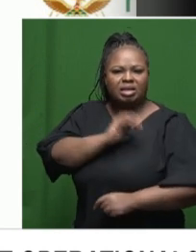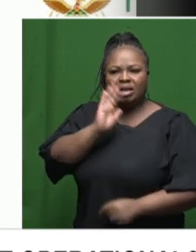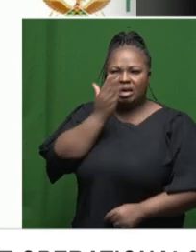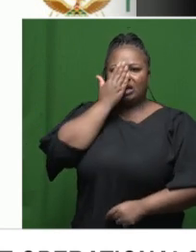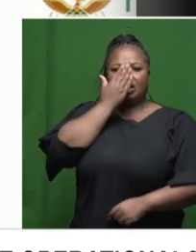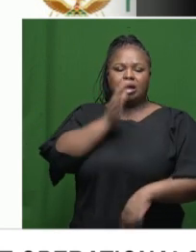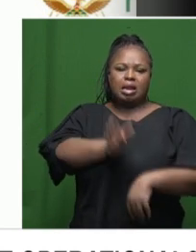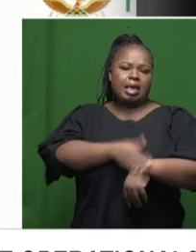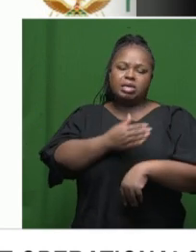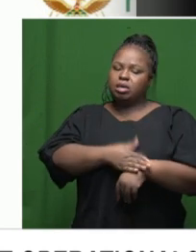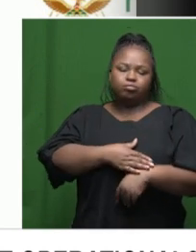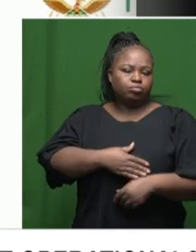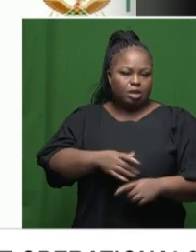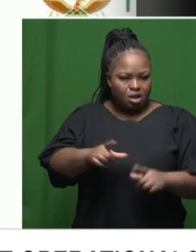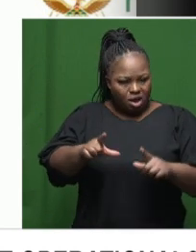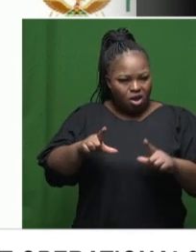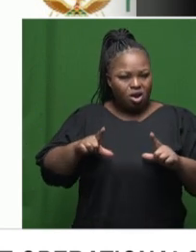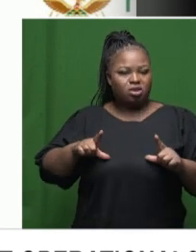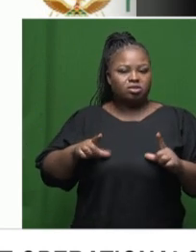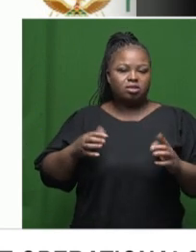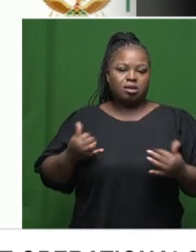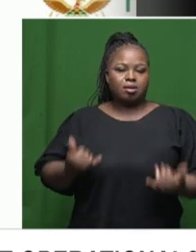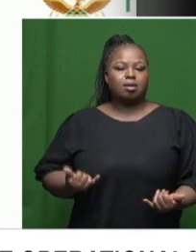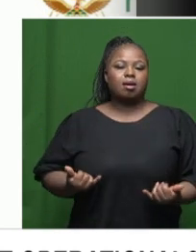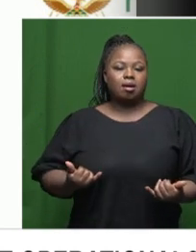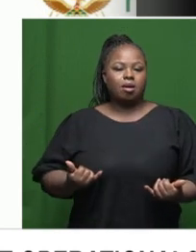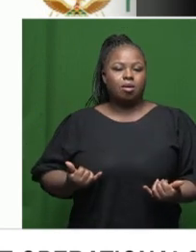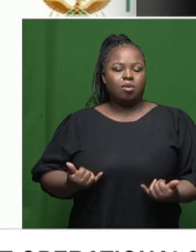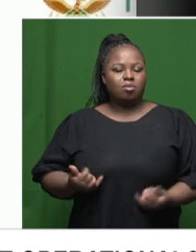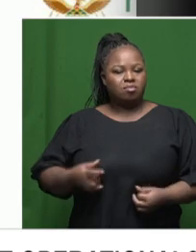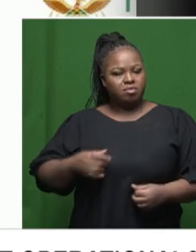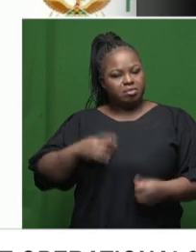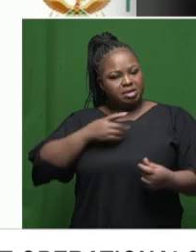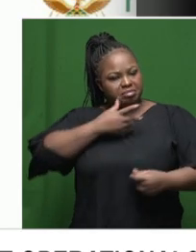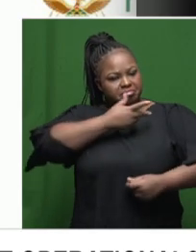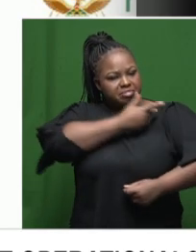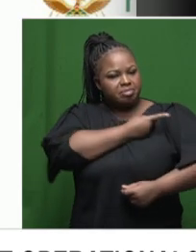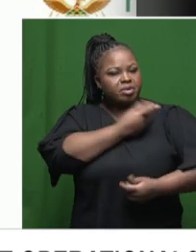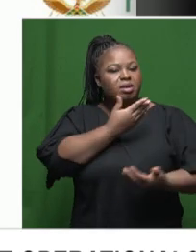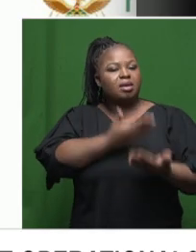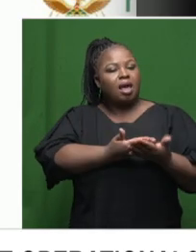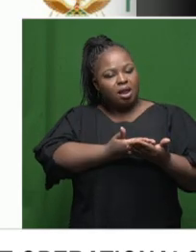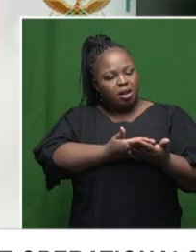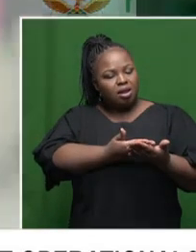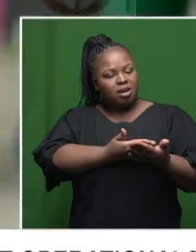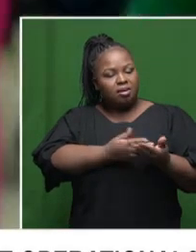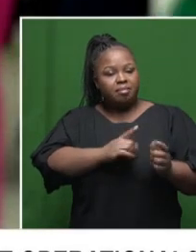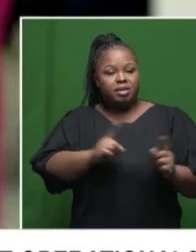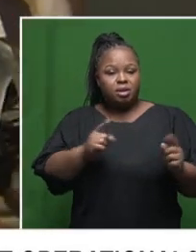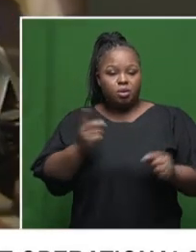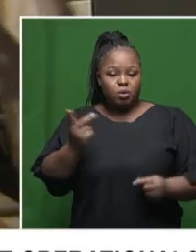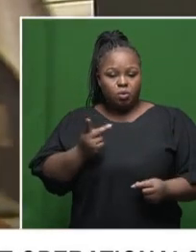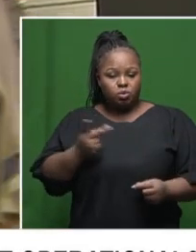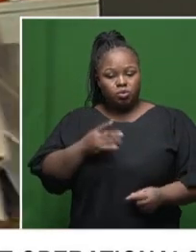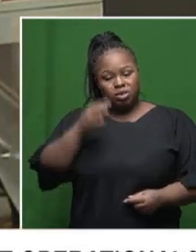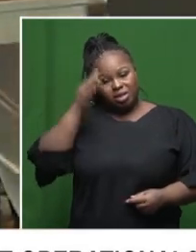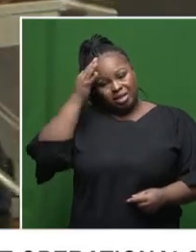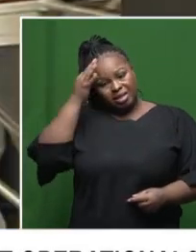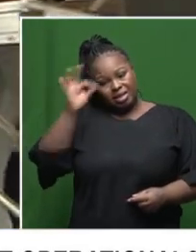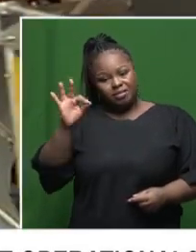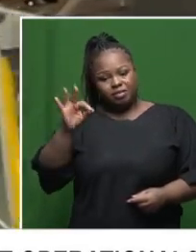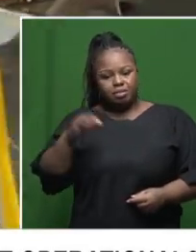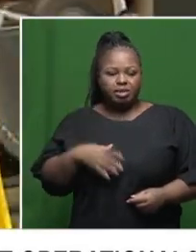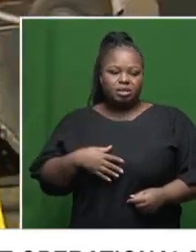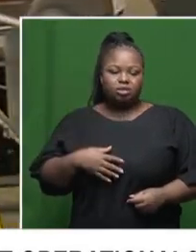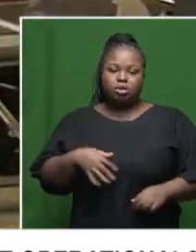ourselves now instead of waiting until the last minute. So we need to go to our vaccination sites. And also as the government, we're not waiting for people